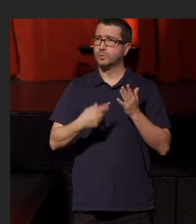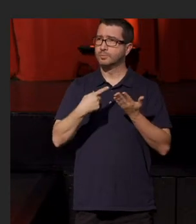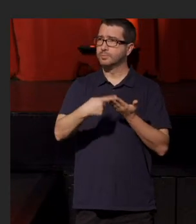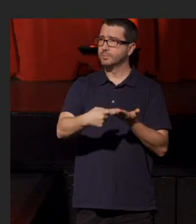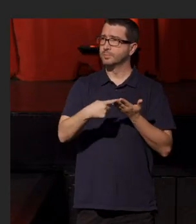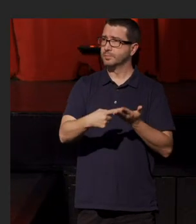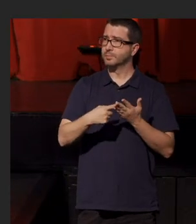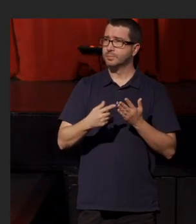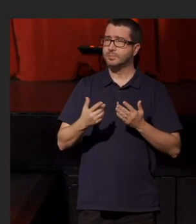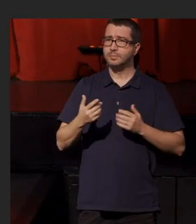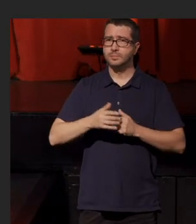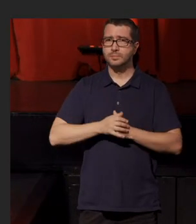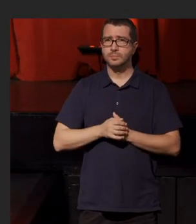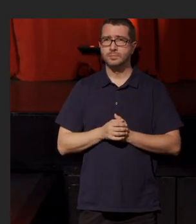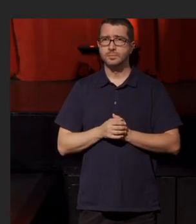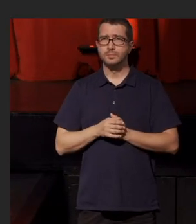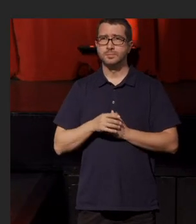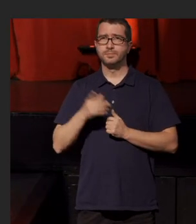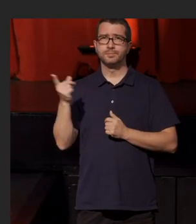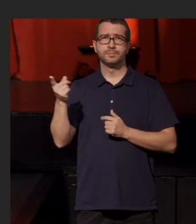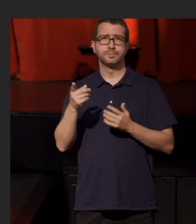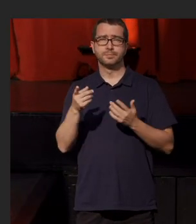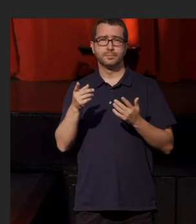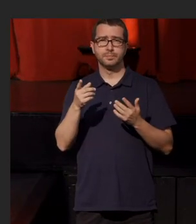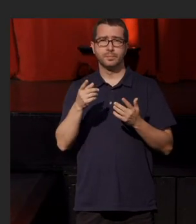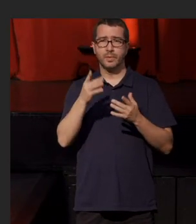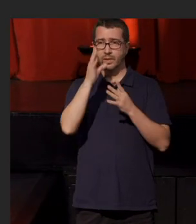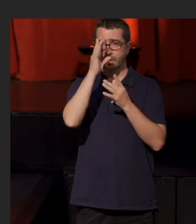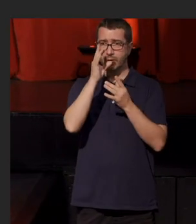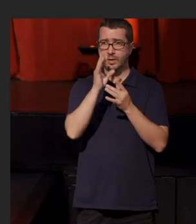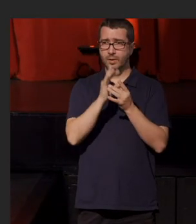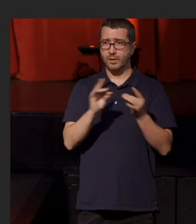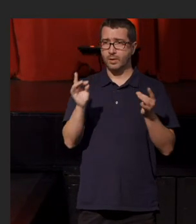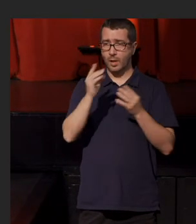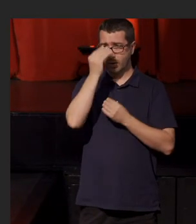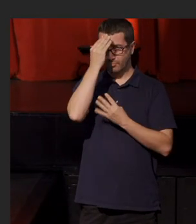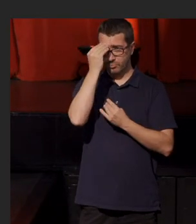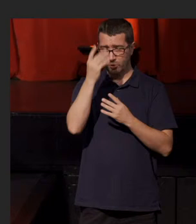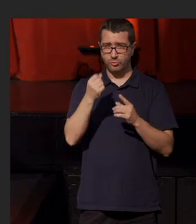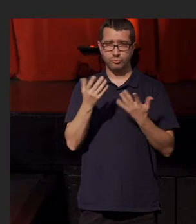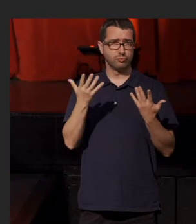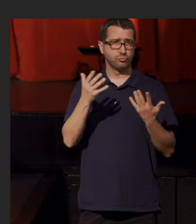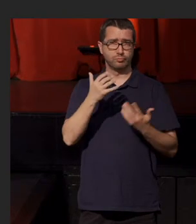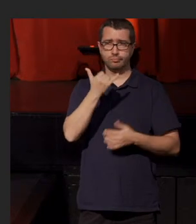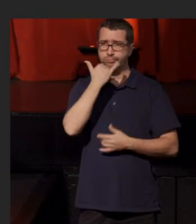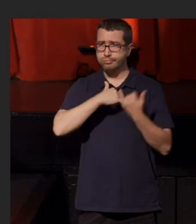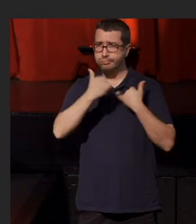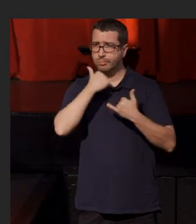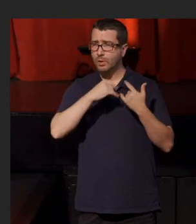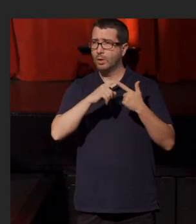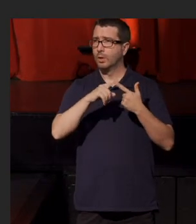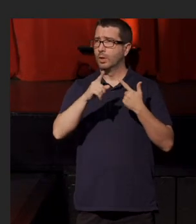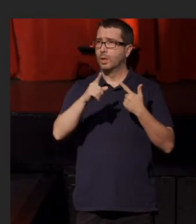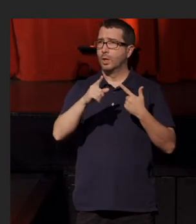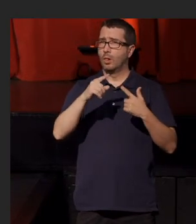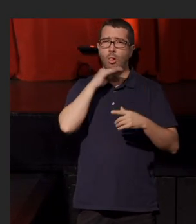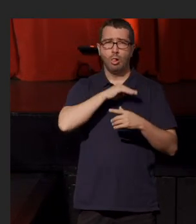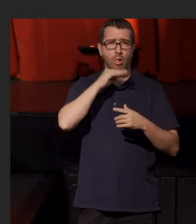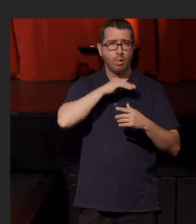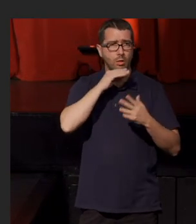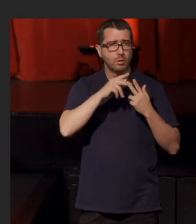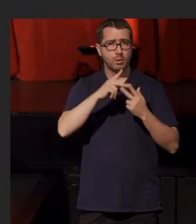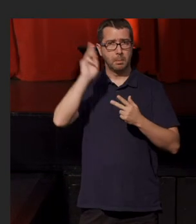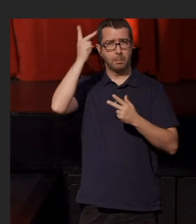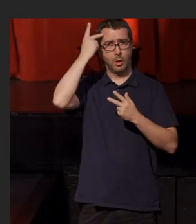that opening video. Things like misinformation, disinformation, the polarization of politics,